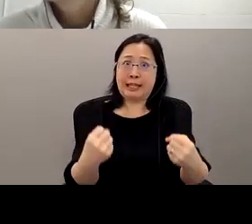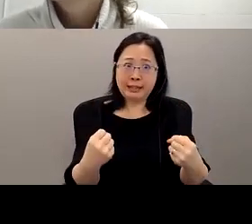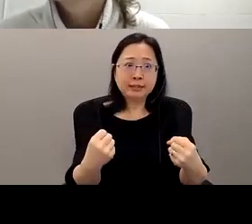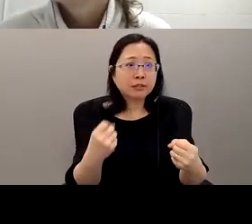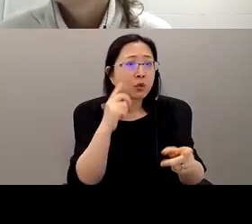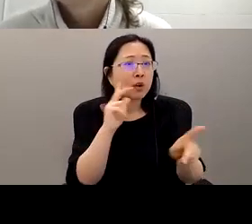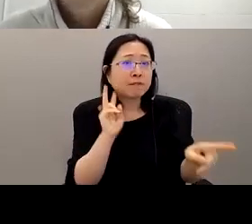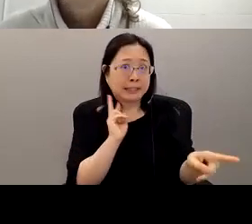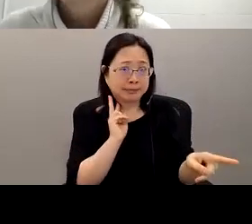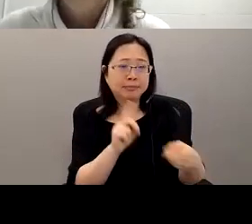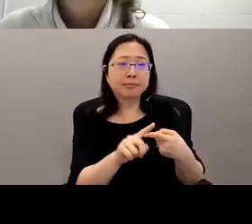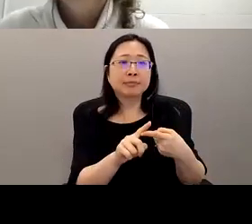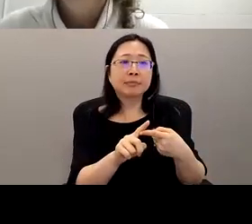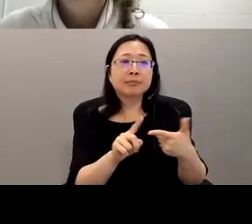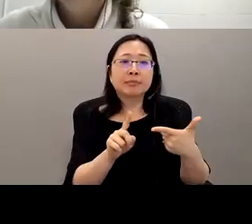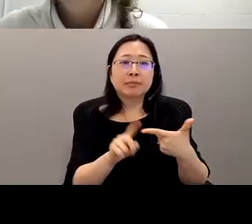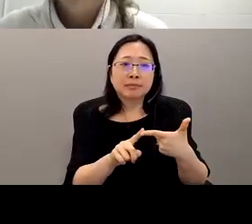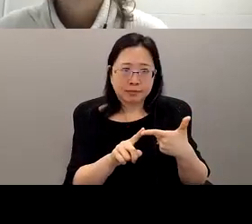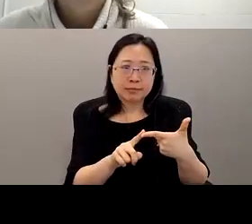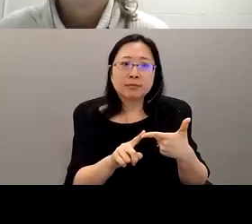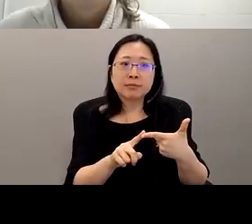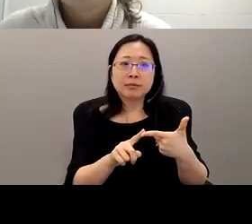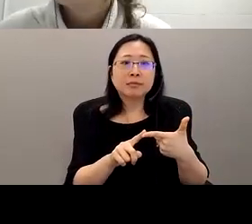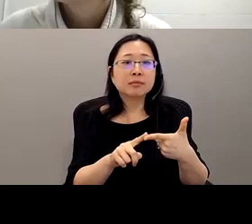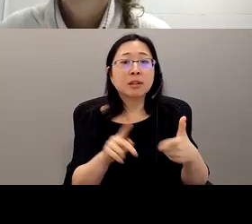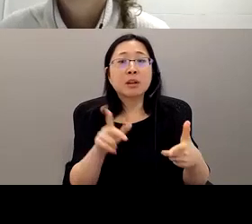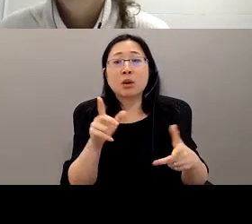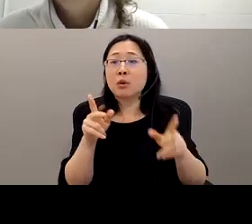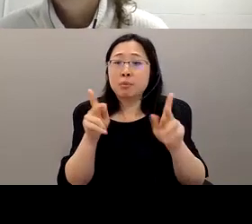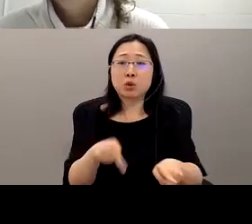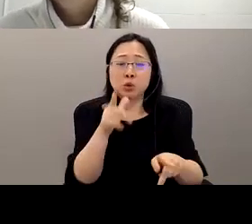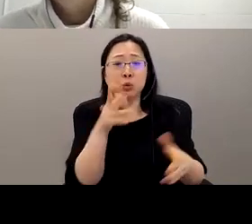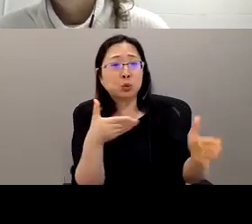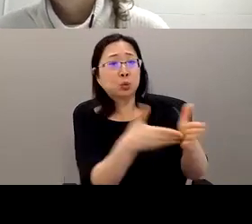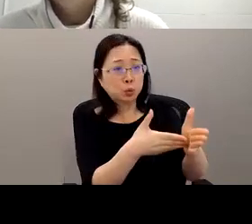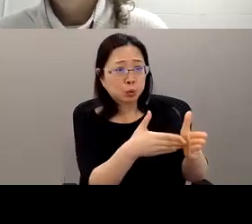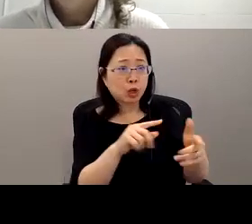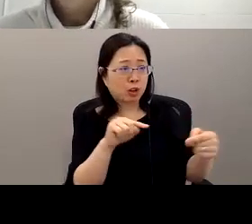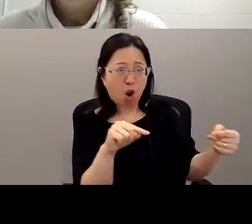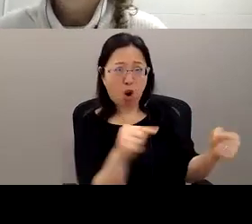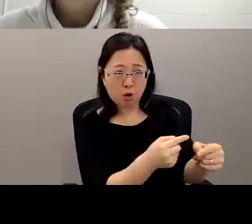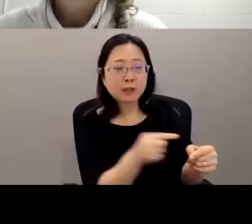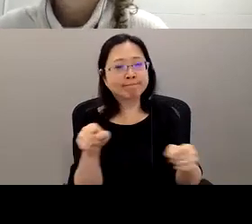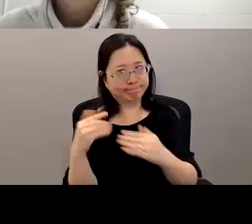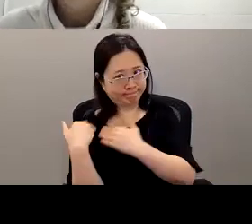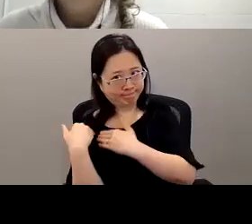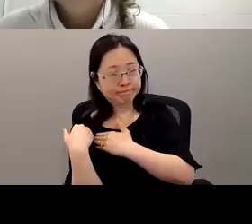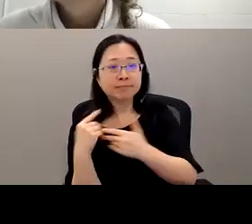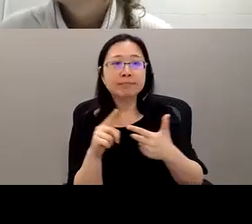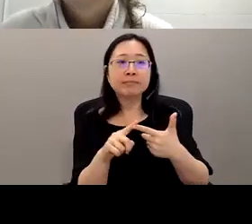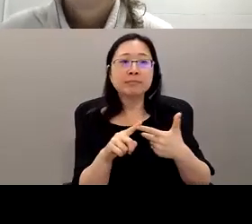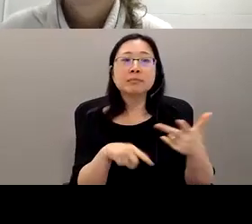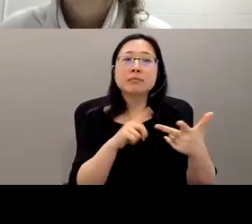harmed, meaningful accountability of those who have harmed others, and the involvement of